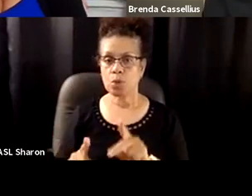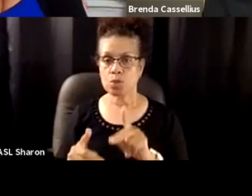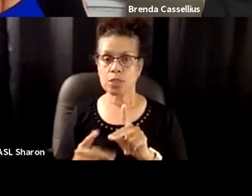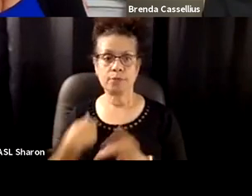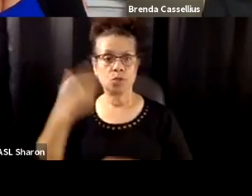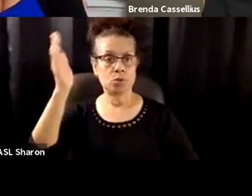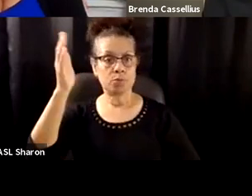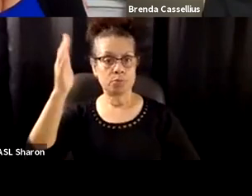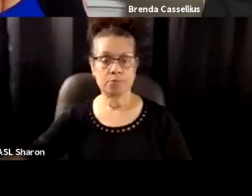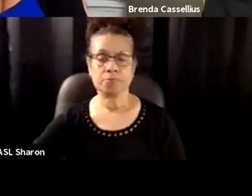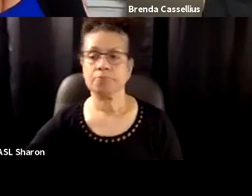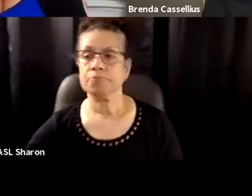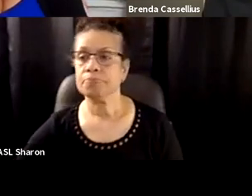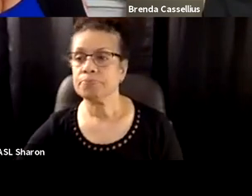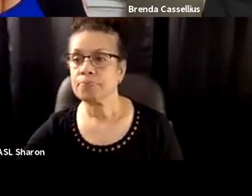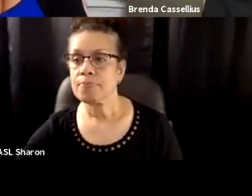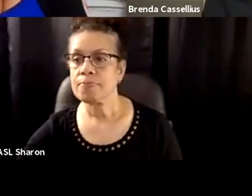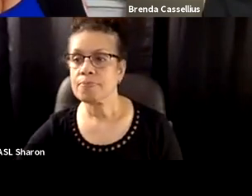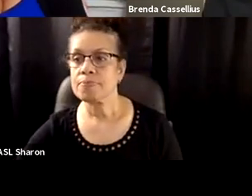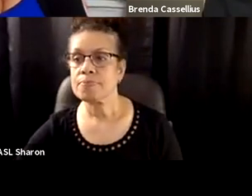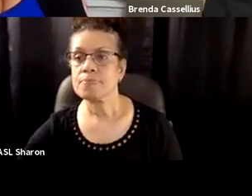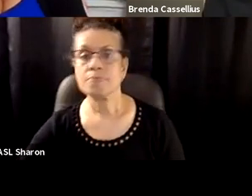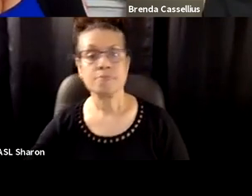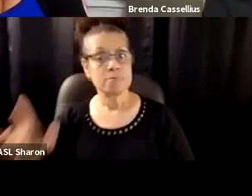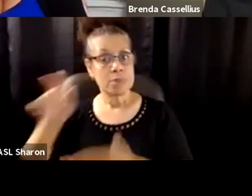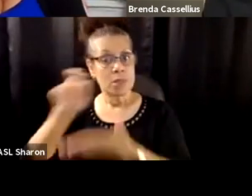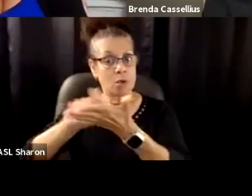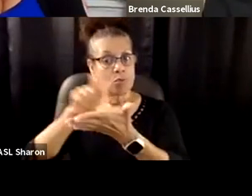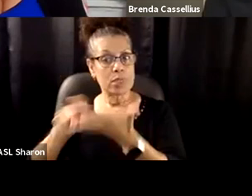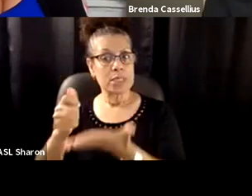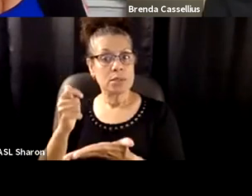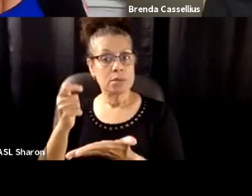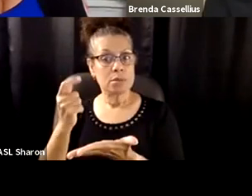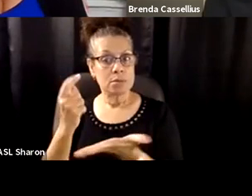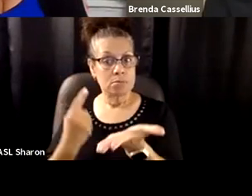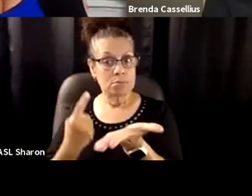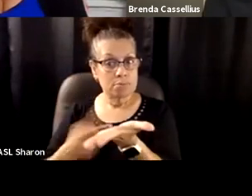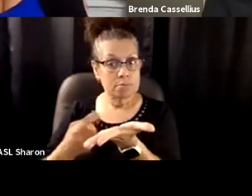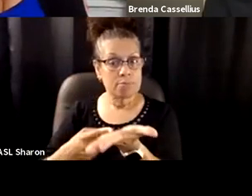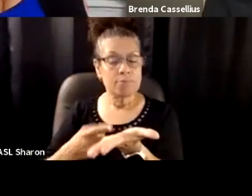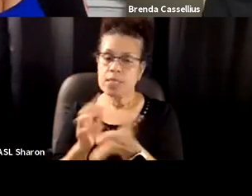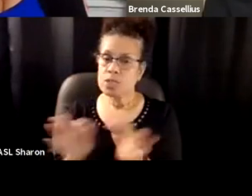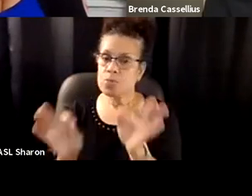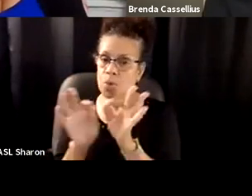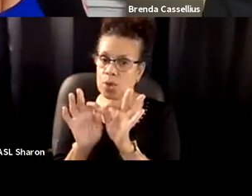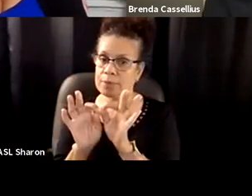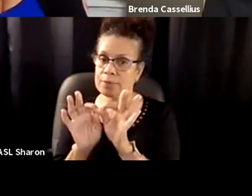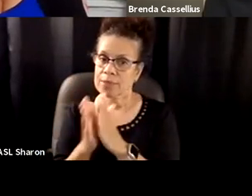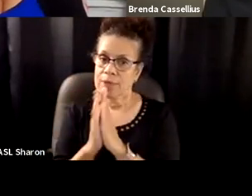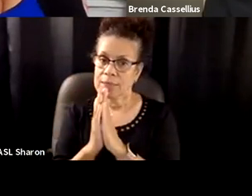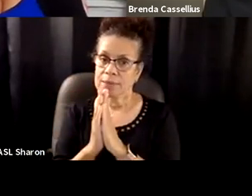testimony britain testimony is appreciated and encouraged please direct your comments to the